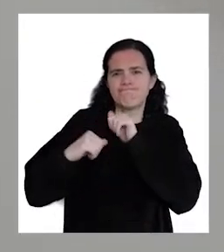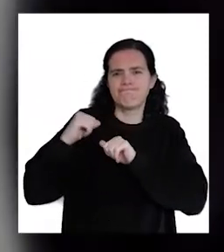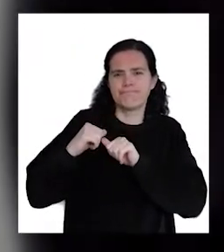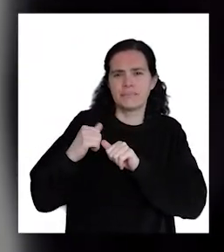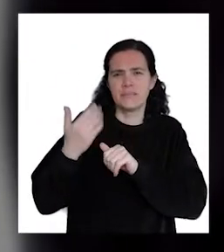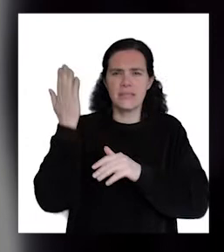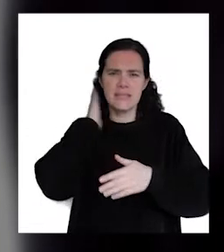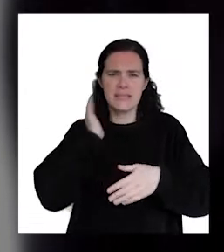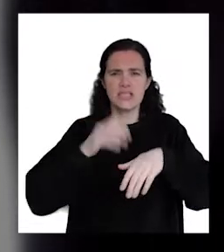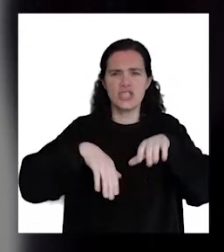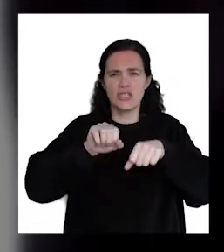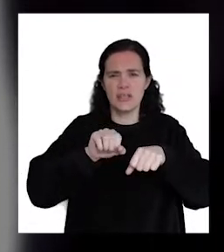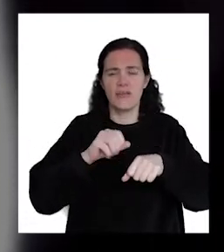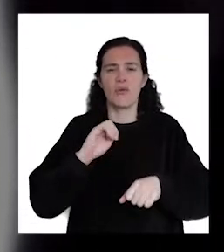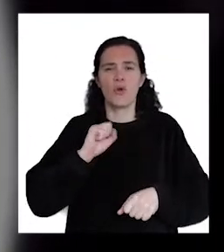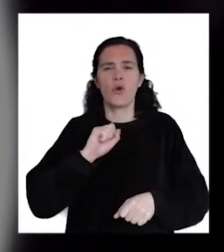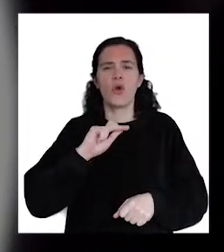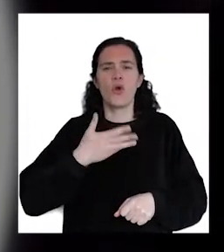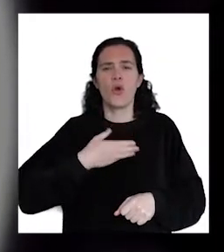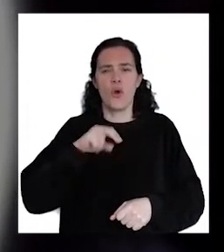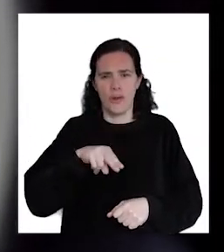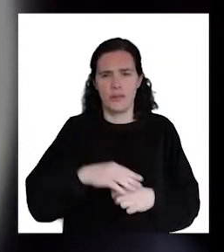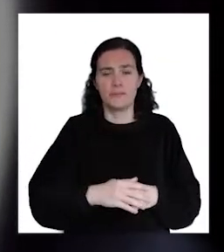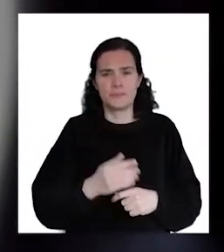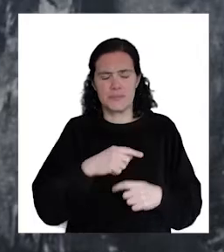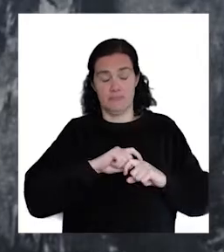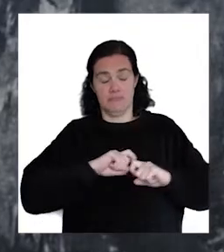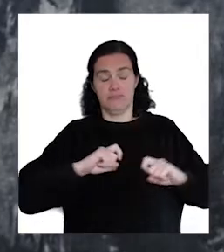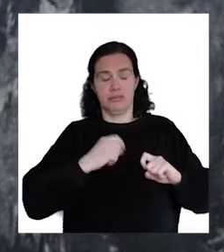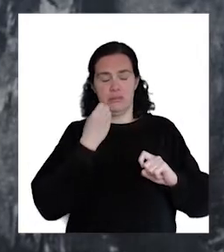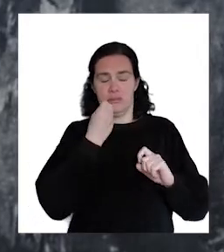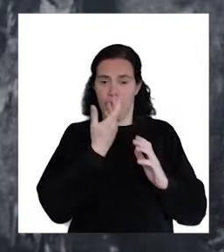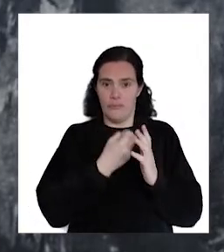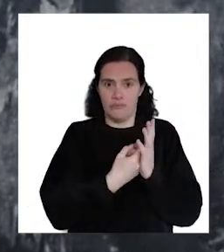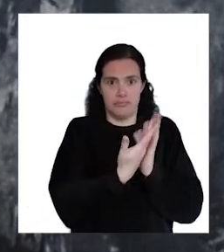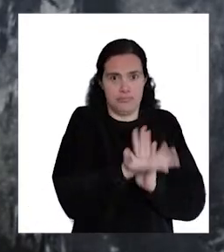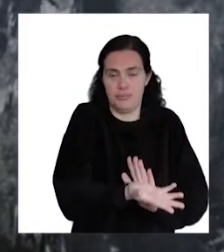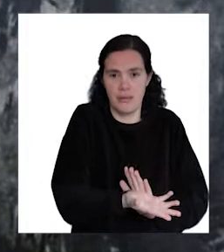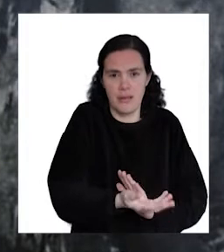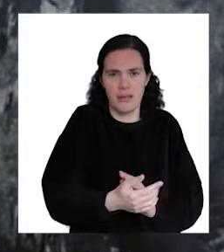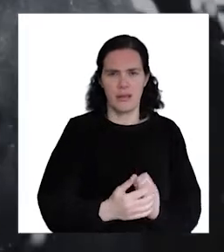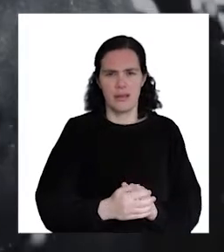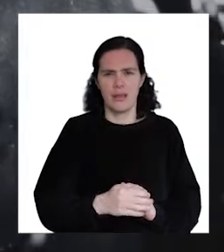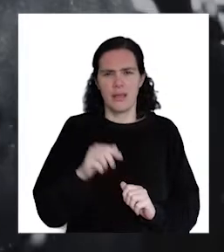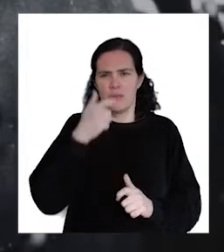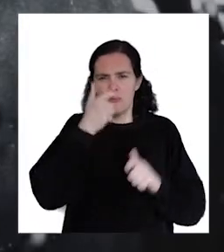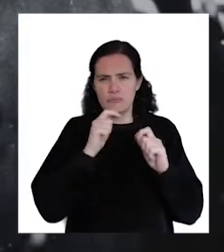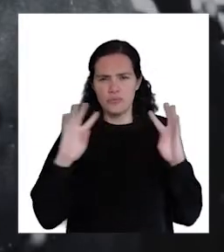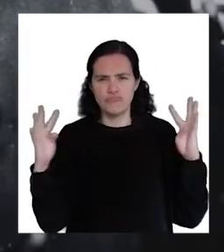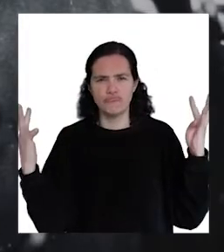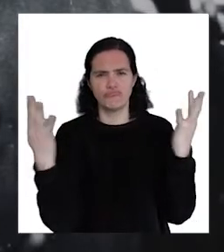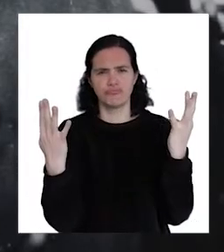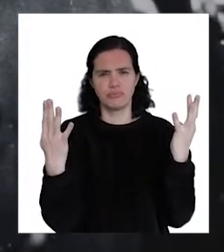the scars of ex-slave Gordon. It's shocking in so many ways that